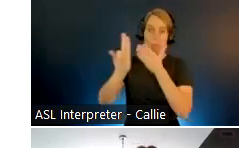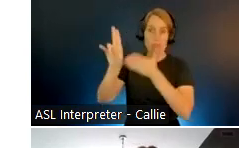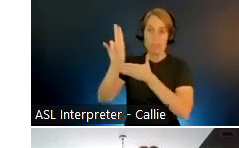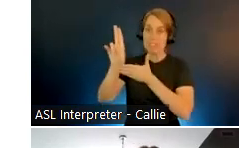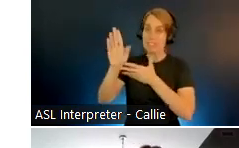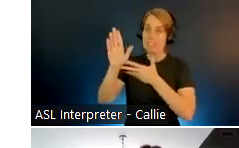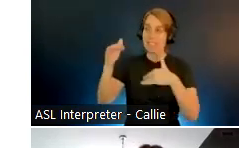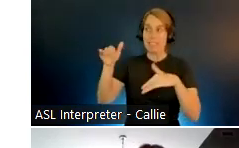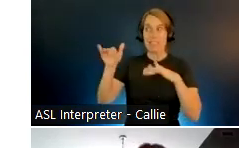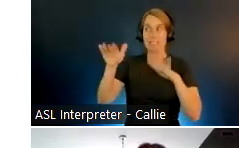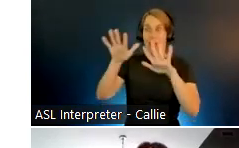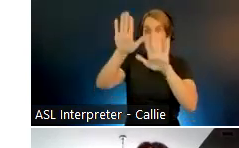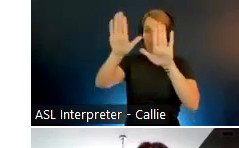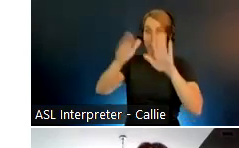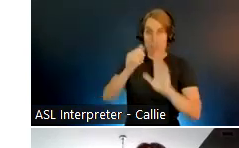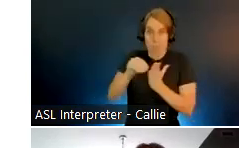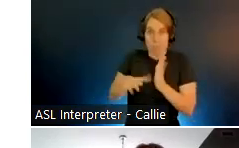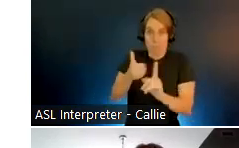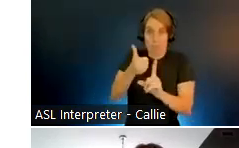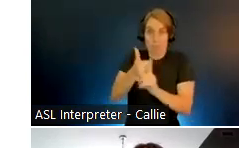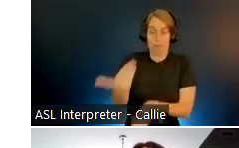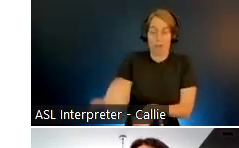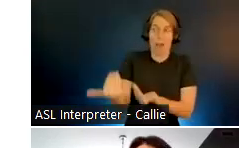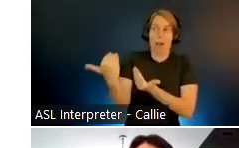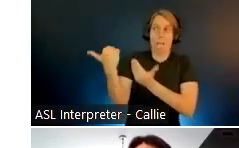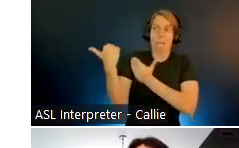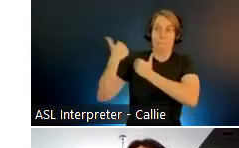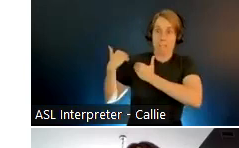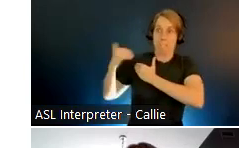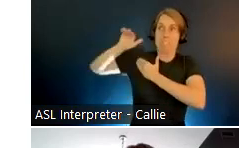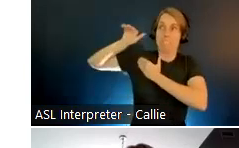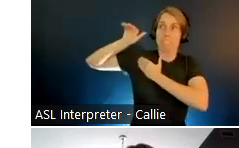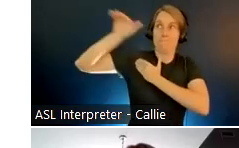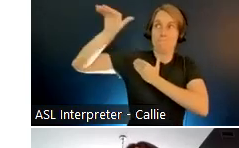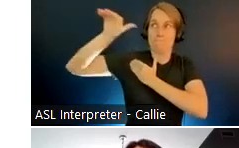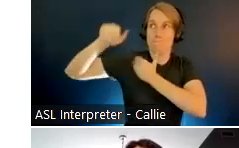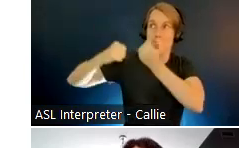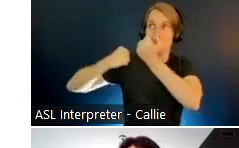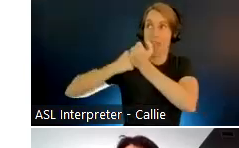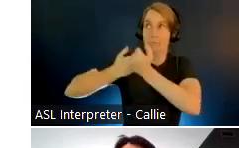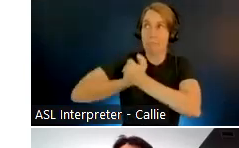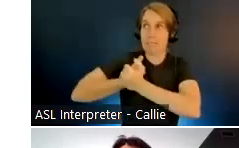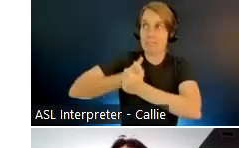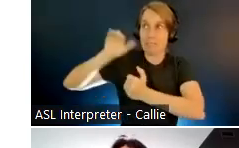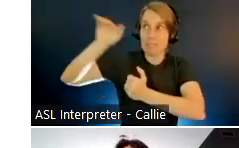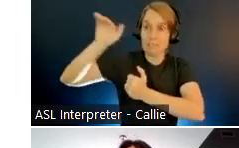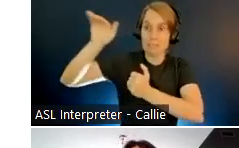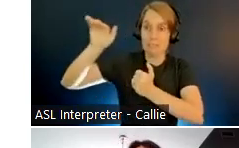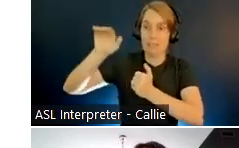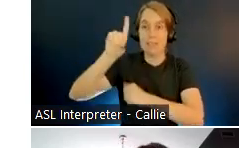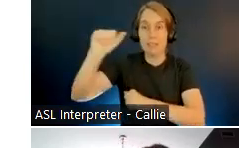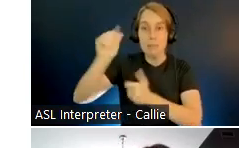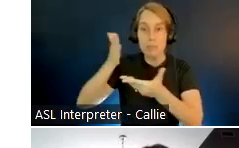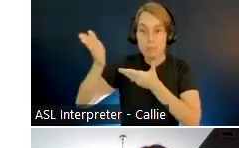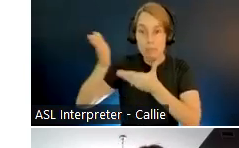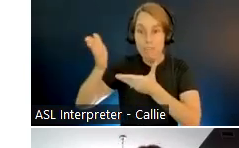university, it's really up to the student to advocate for themselves and let disability services at